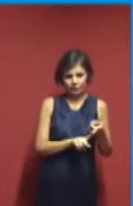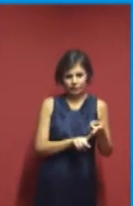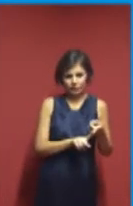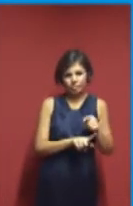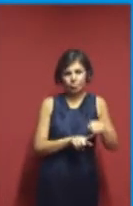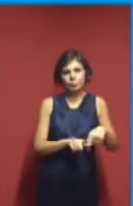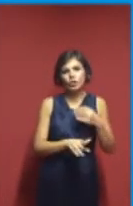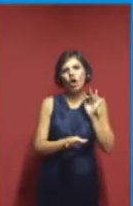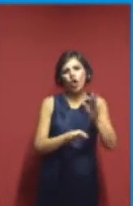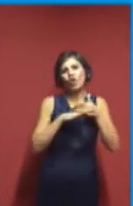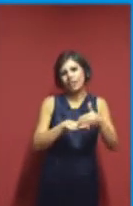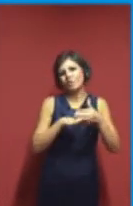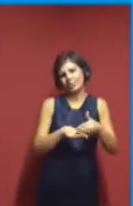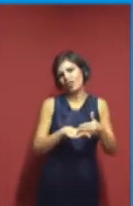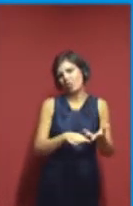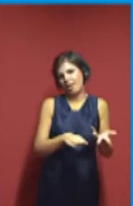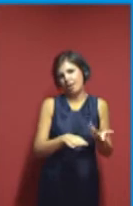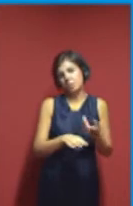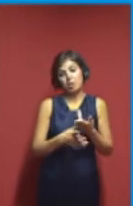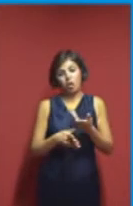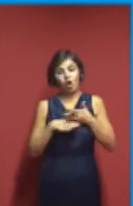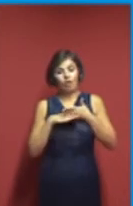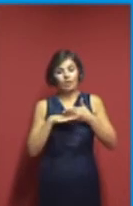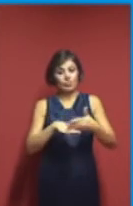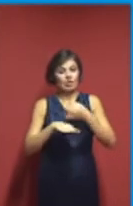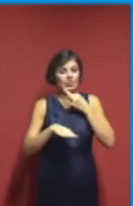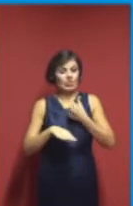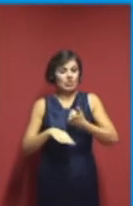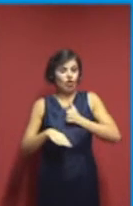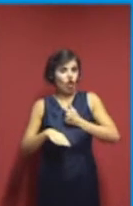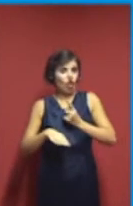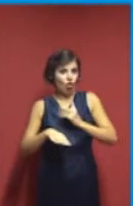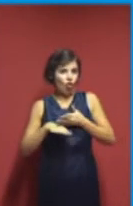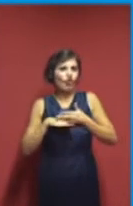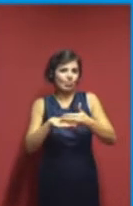goes again back to that social context.